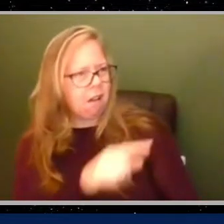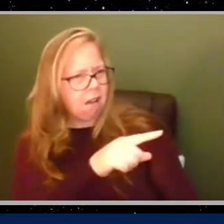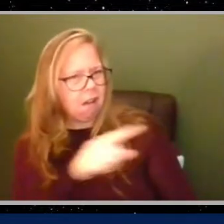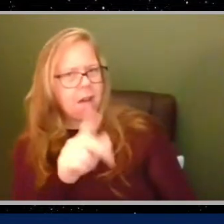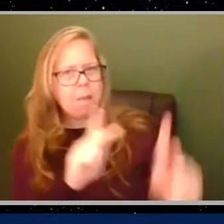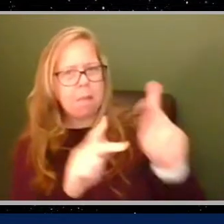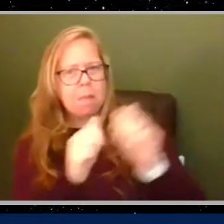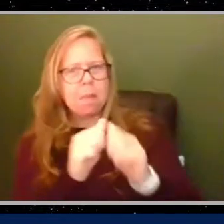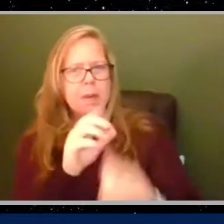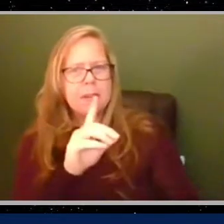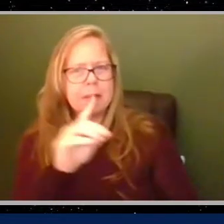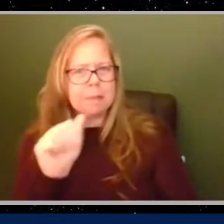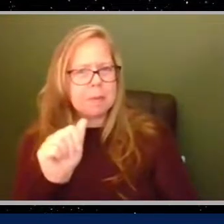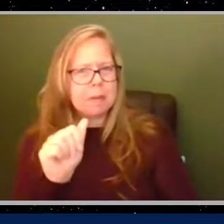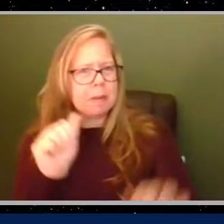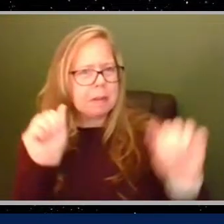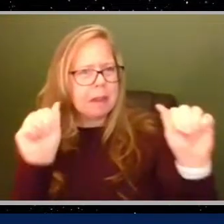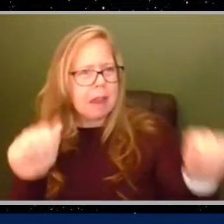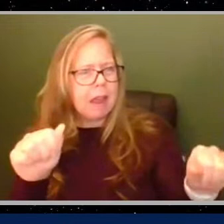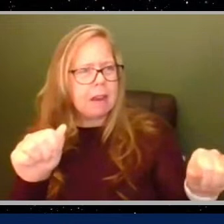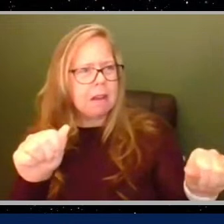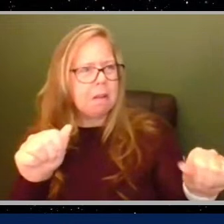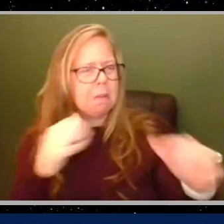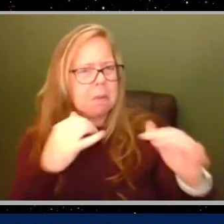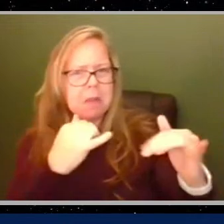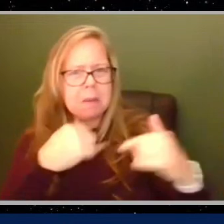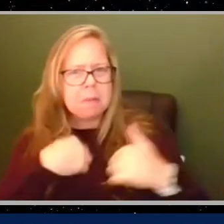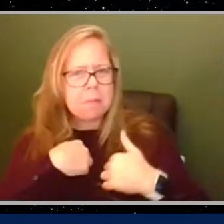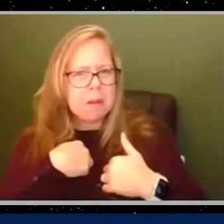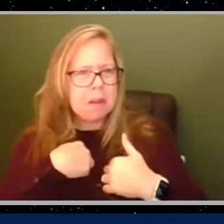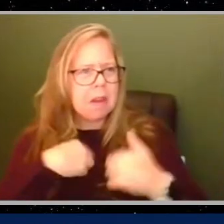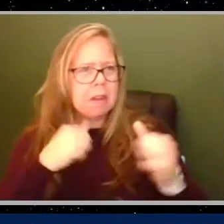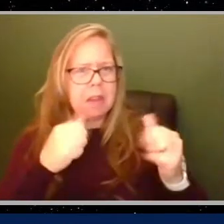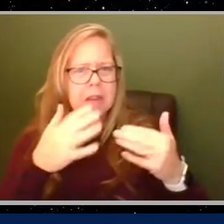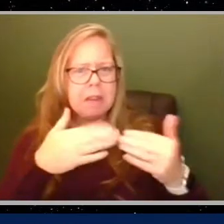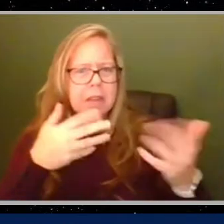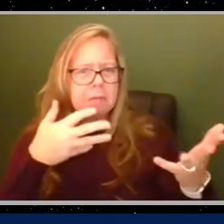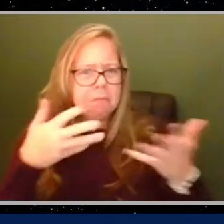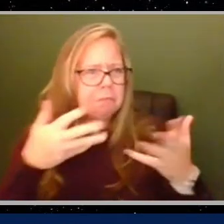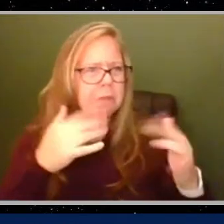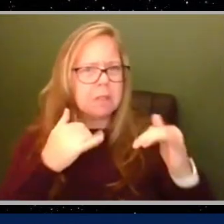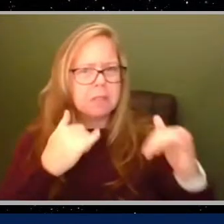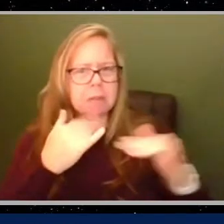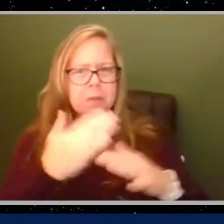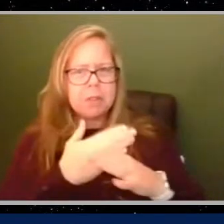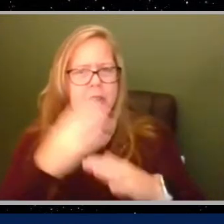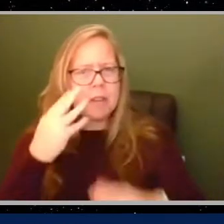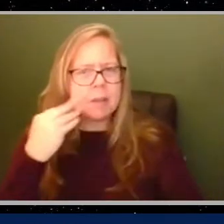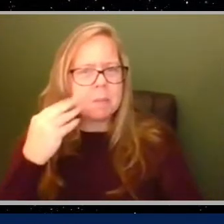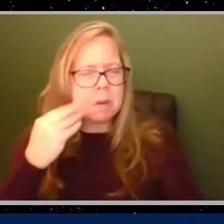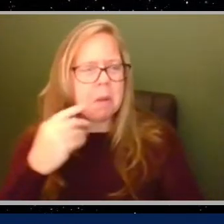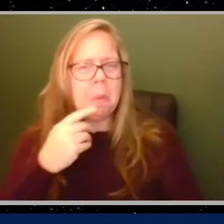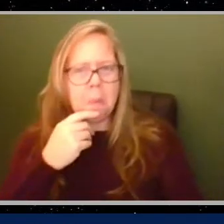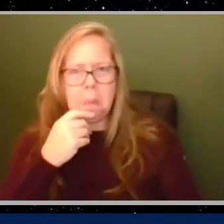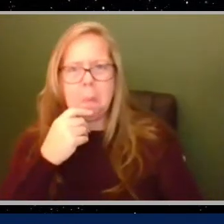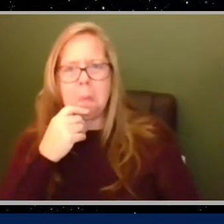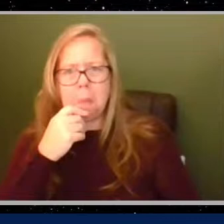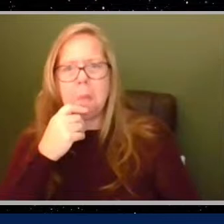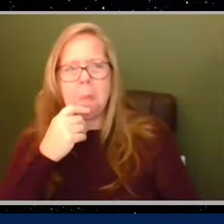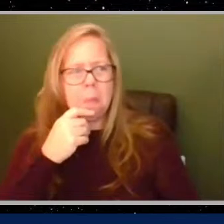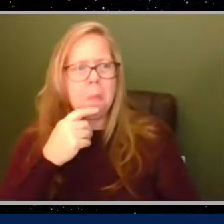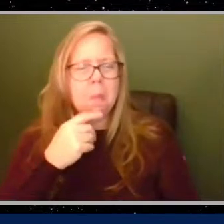disabilities or disabled folks, we're, you know, relatable and go through similar experiences as you know, anyone